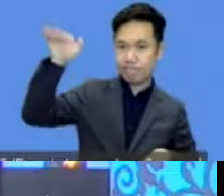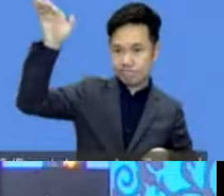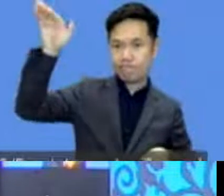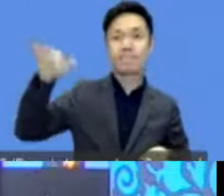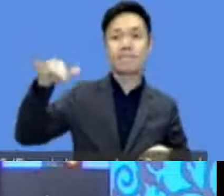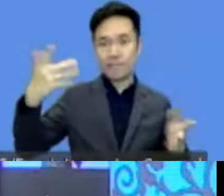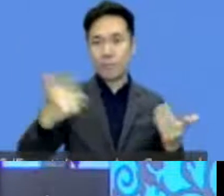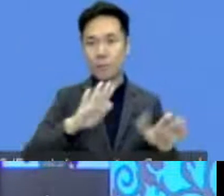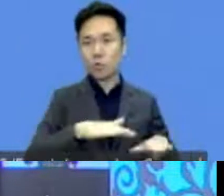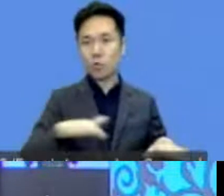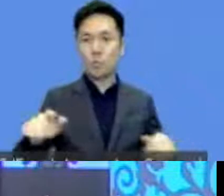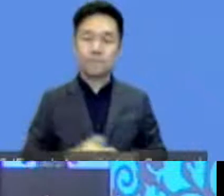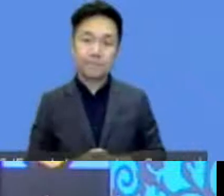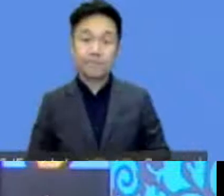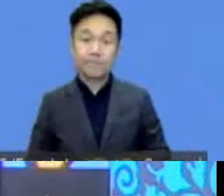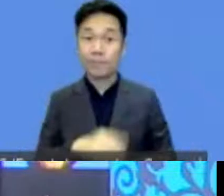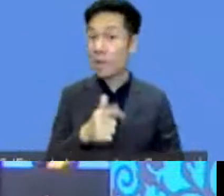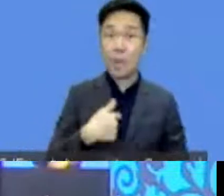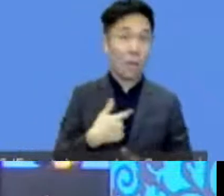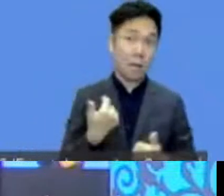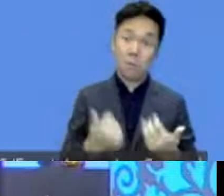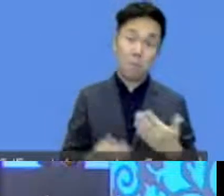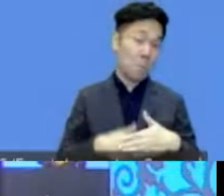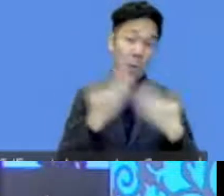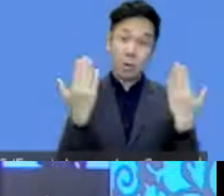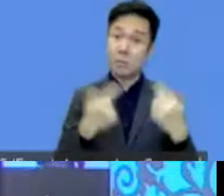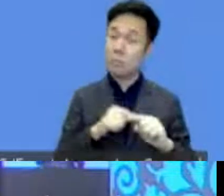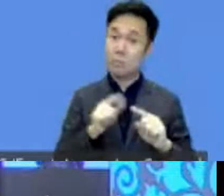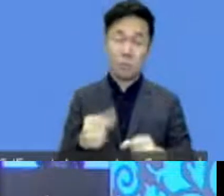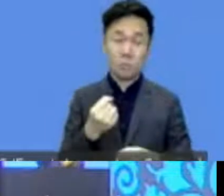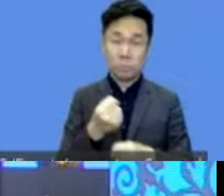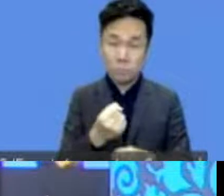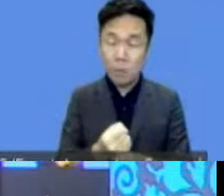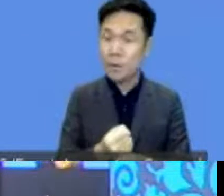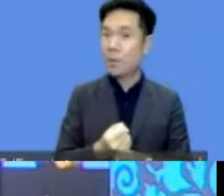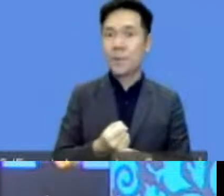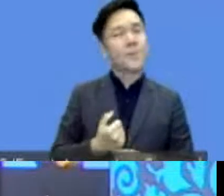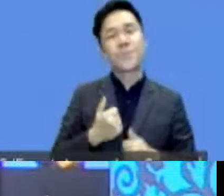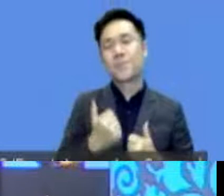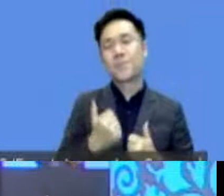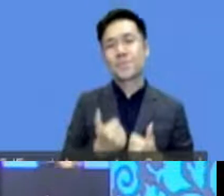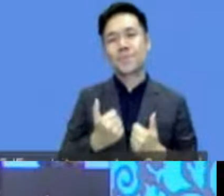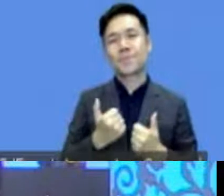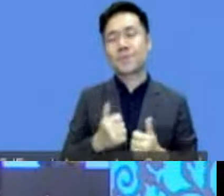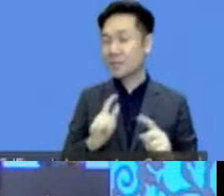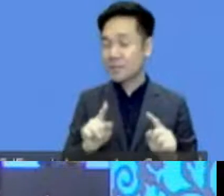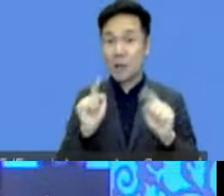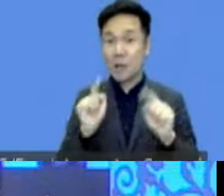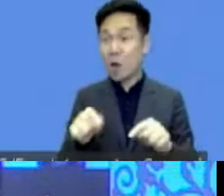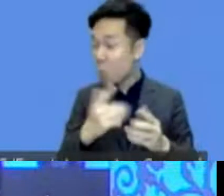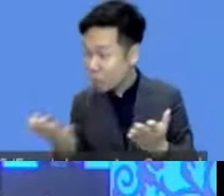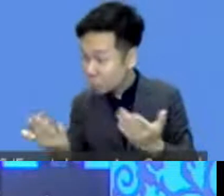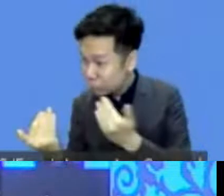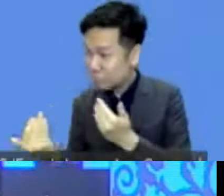excited to go to work every morning because our learners love reading and inquiry and use our